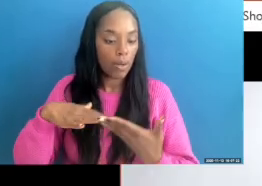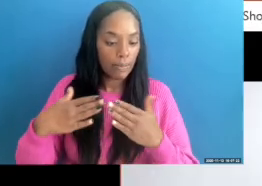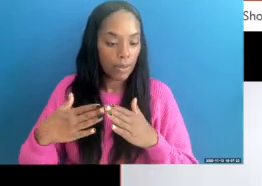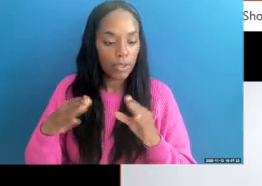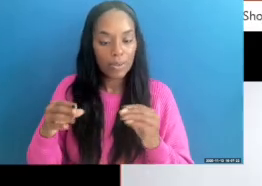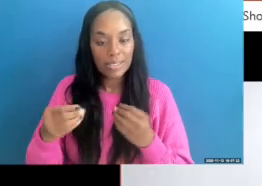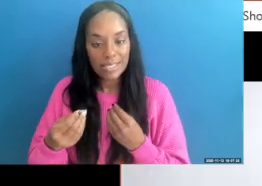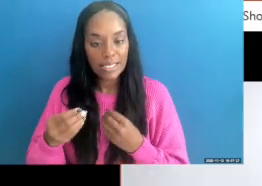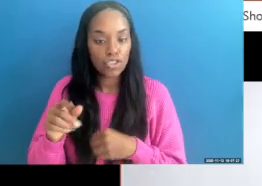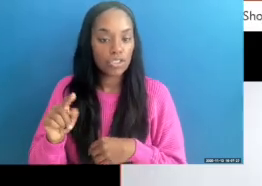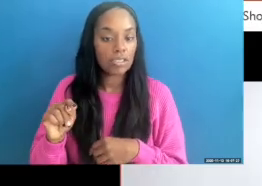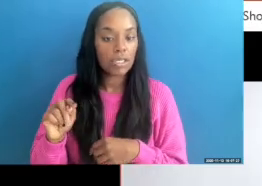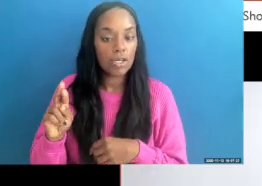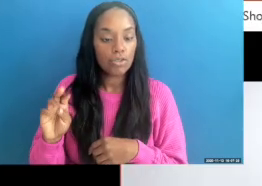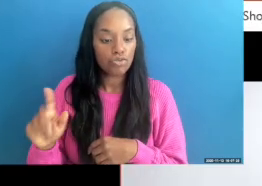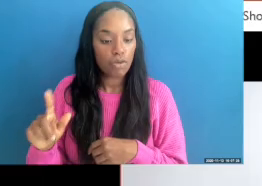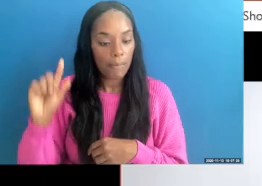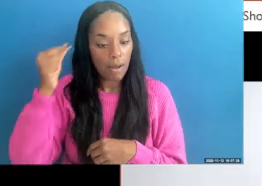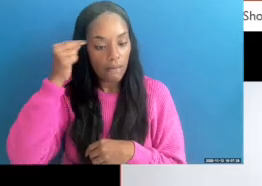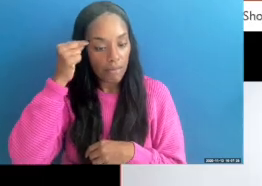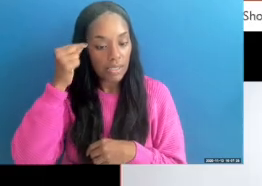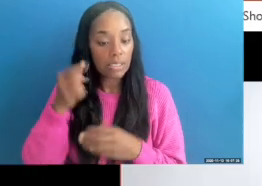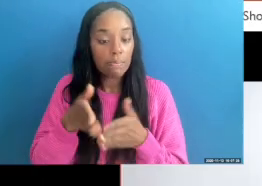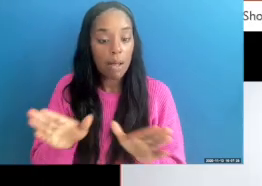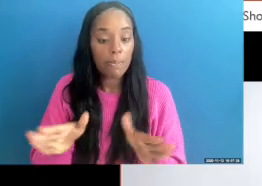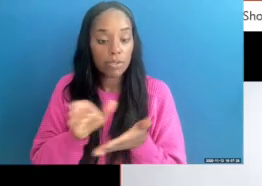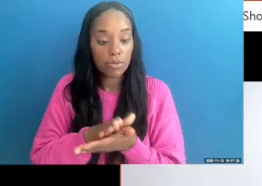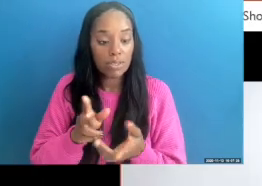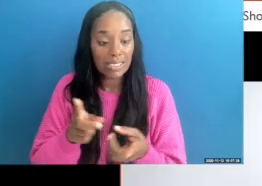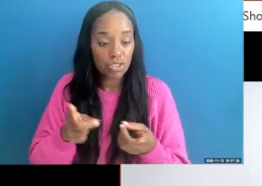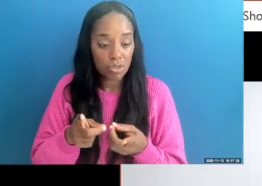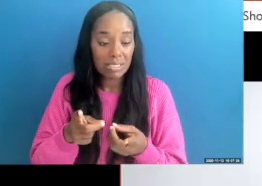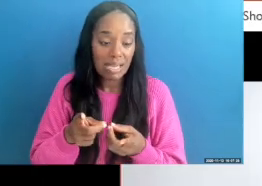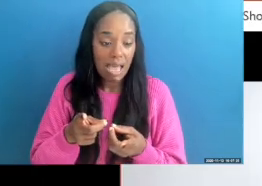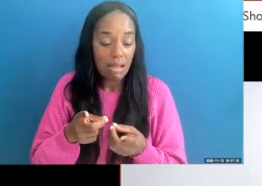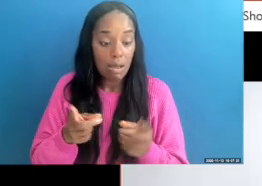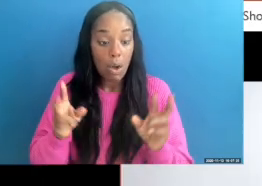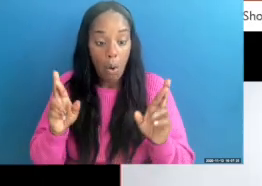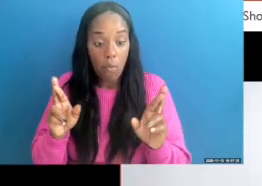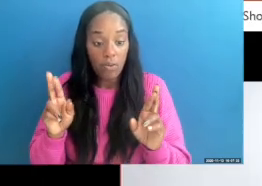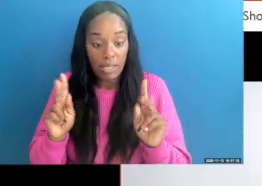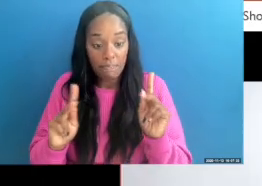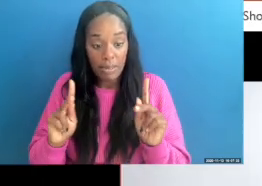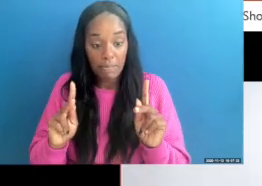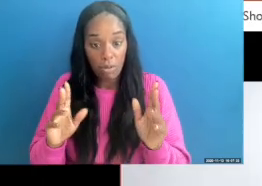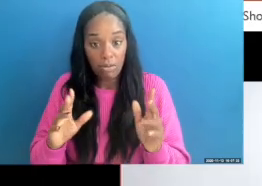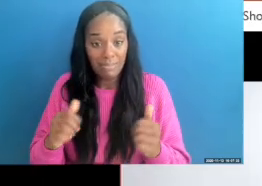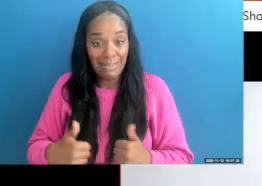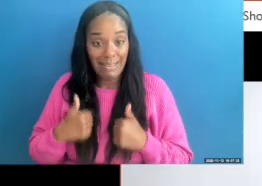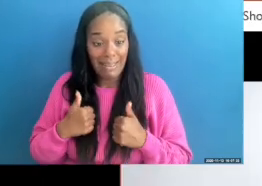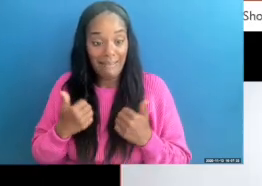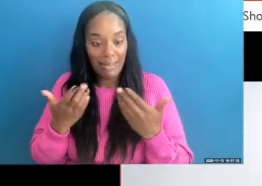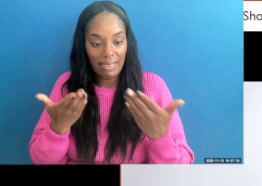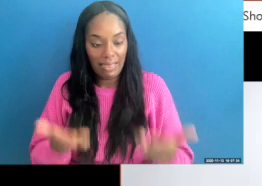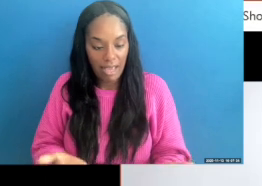school districts, and hopefully residents, which is our main goal, identify the real